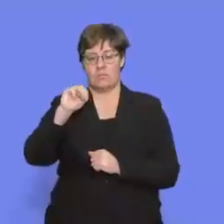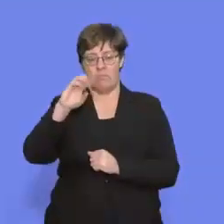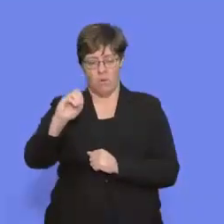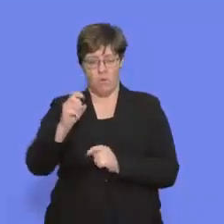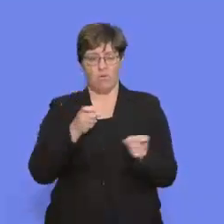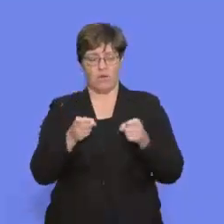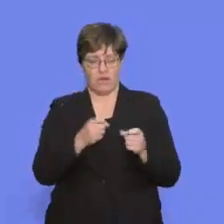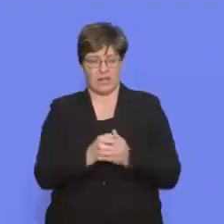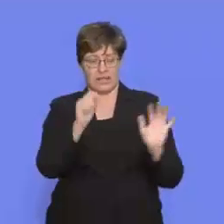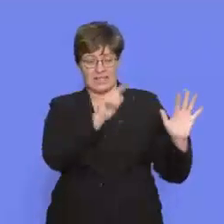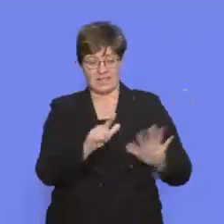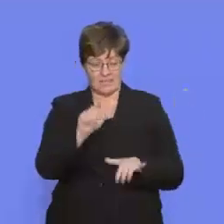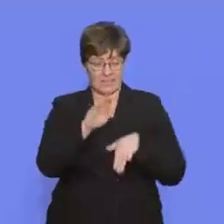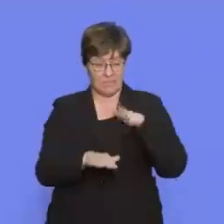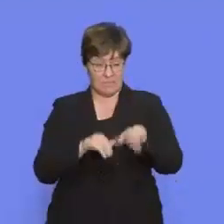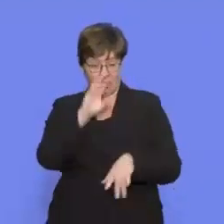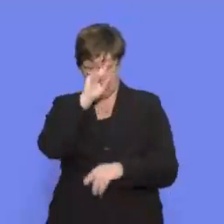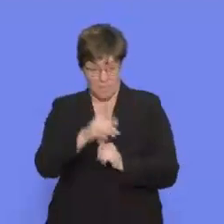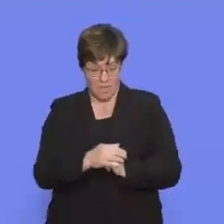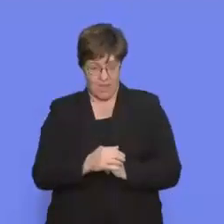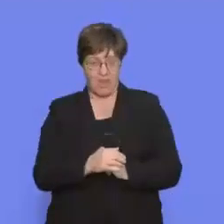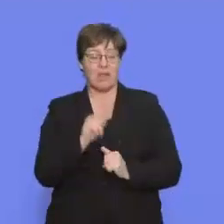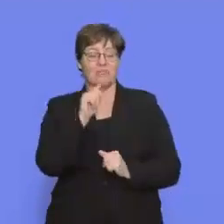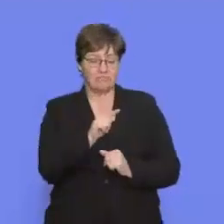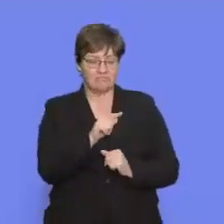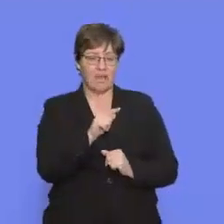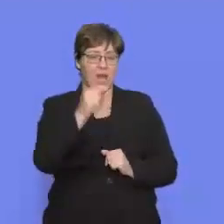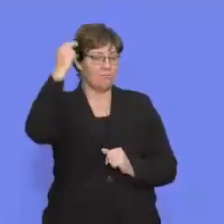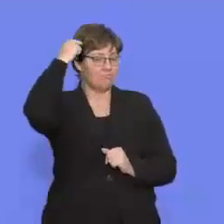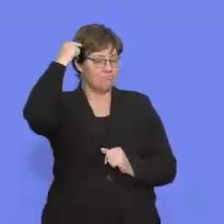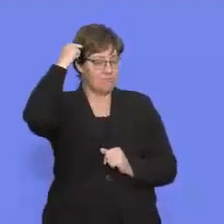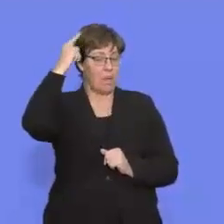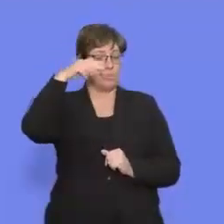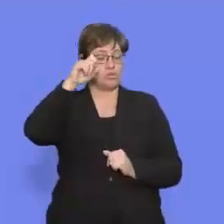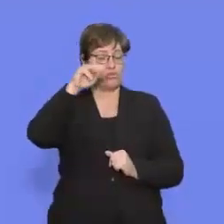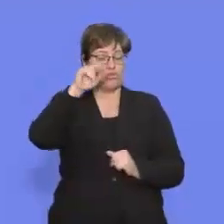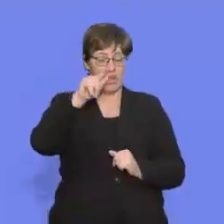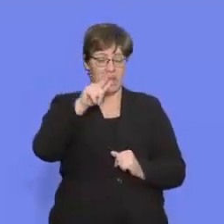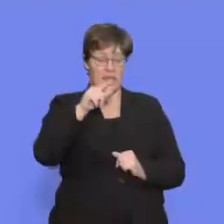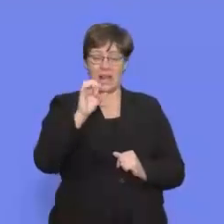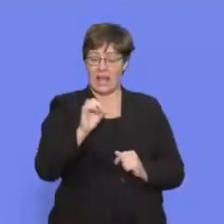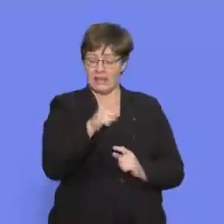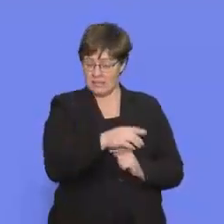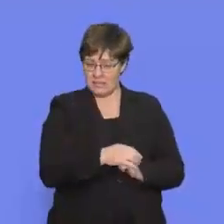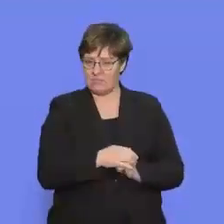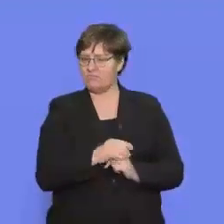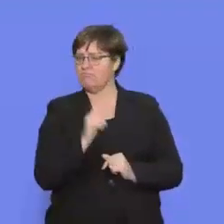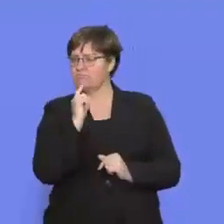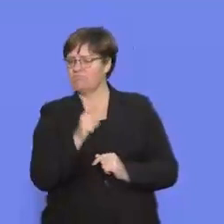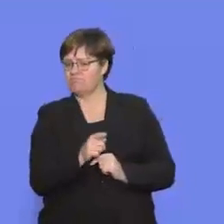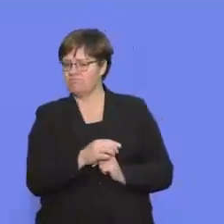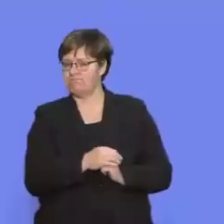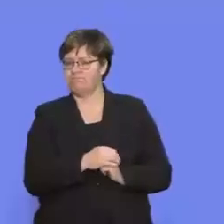The pituitary glands here. In this case, we're looking at the feedback